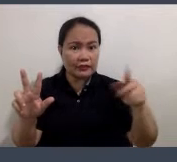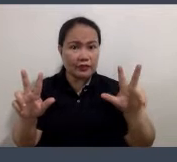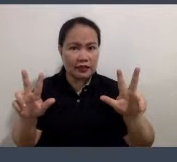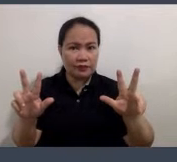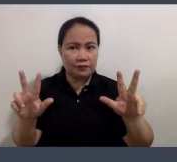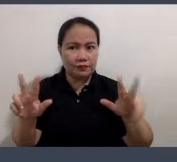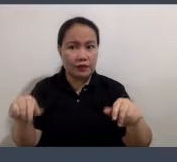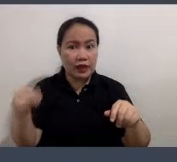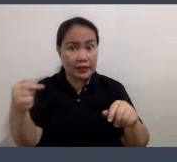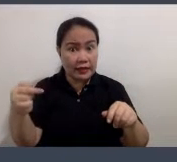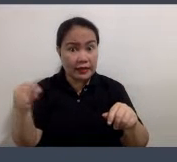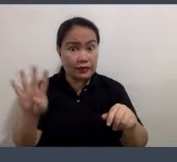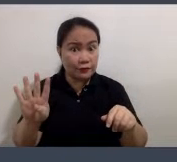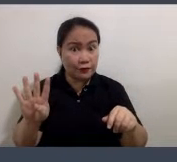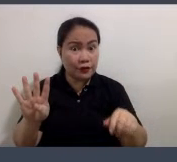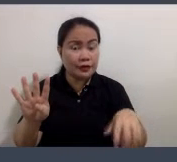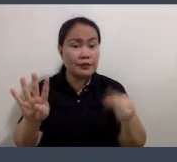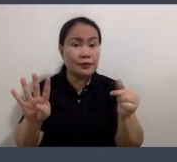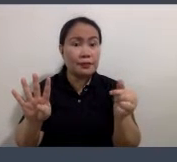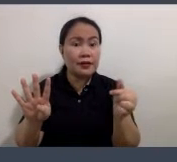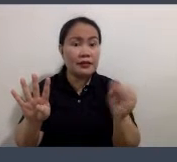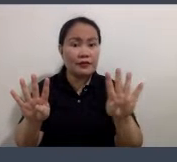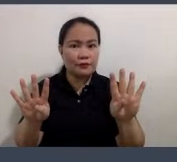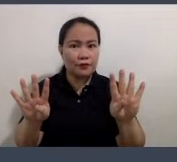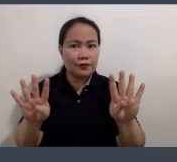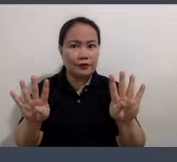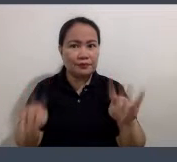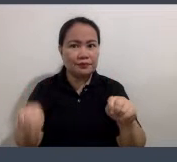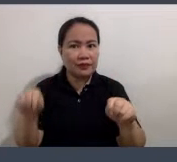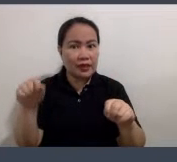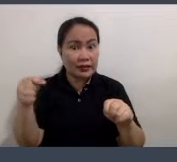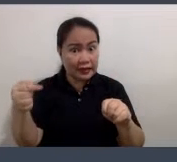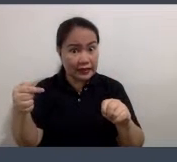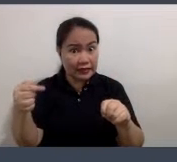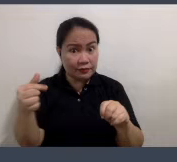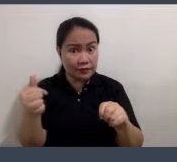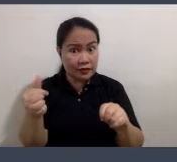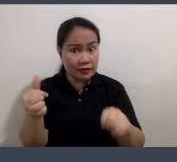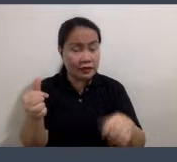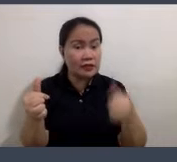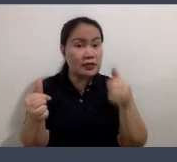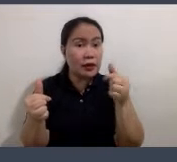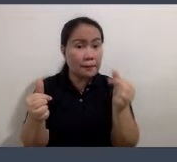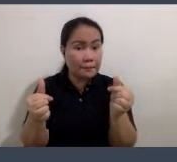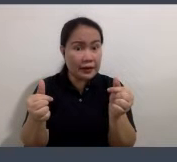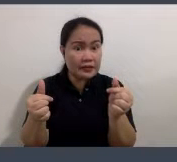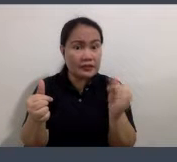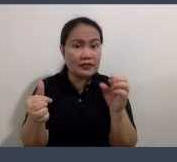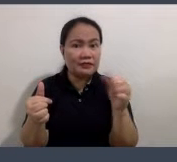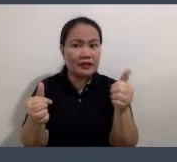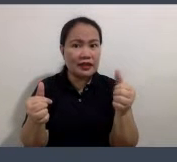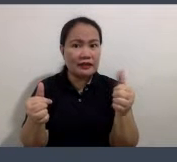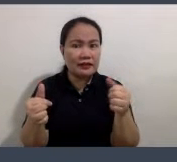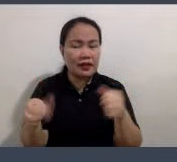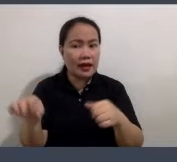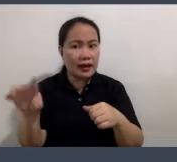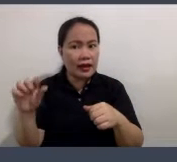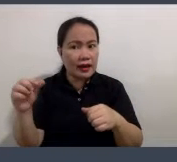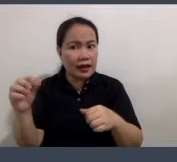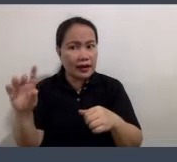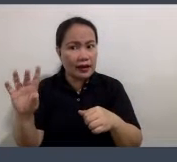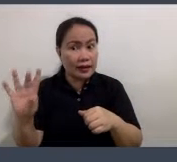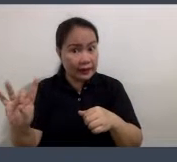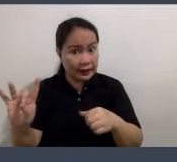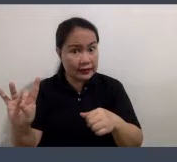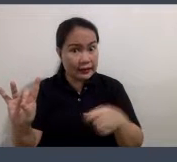negative 3. Negative 4, that is positive 4. For negative 10, that is positive 10. For positive 8, that is negative